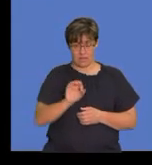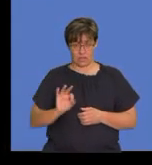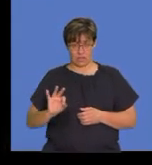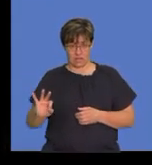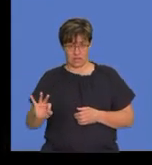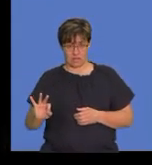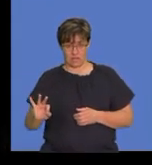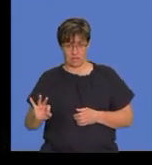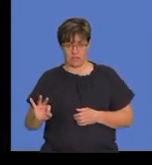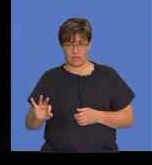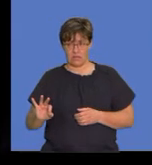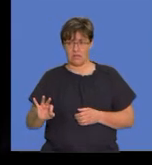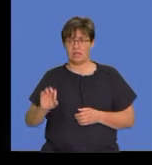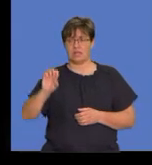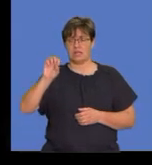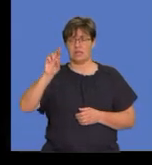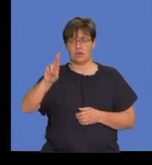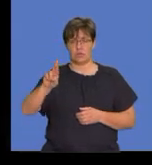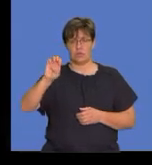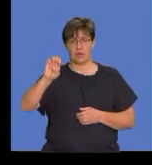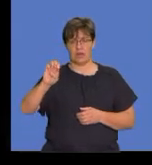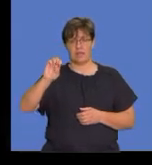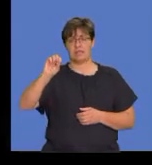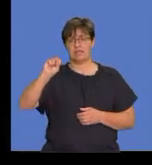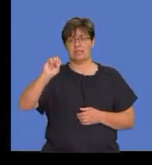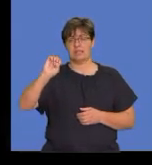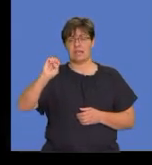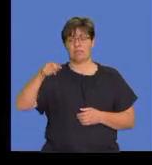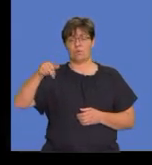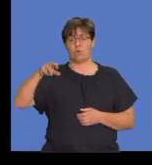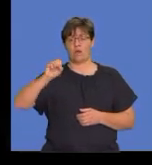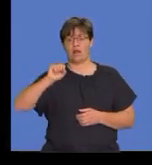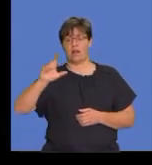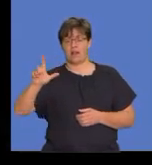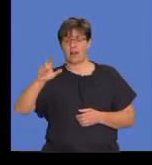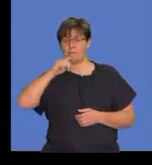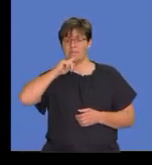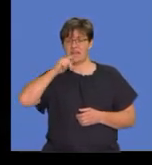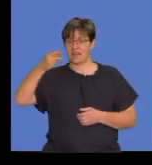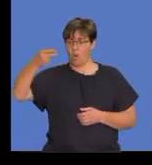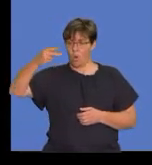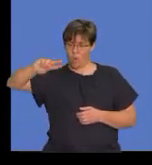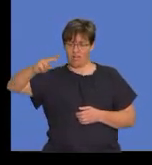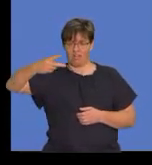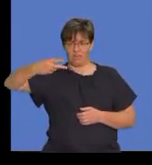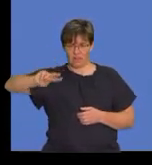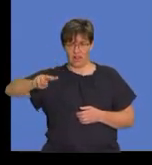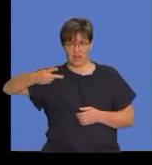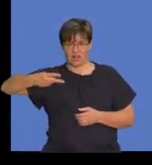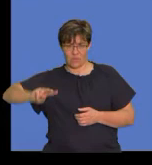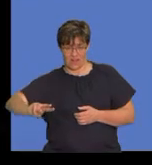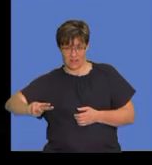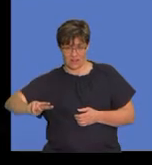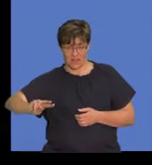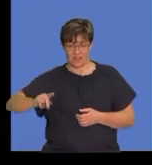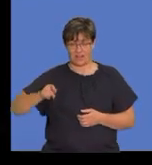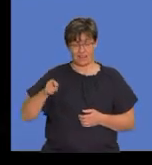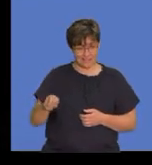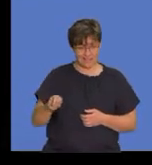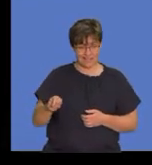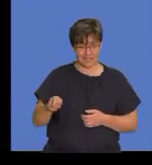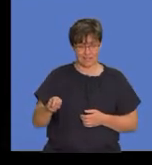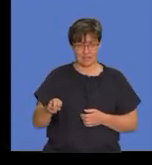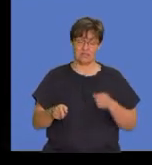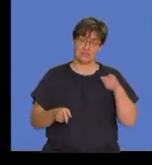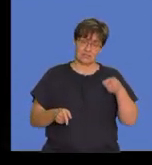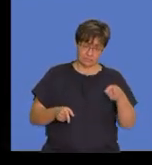these here the reciprocals. Remember I was using the word reciprocal when I started here. We call these